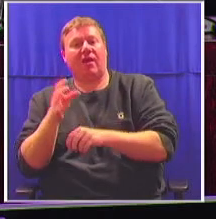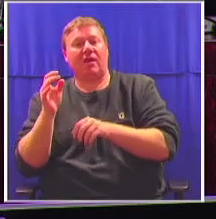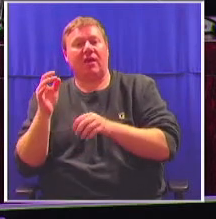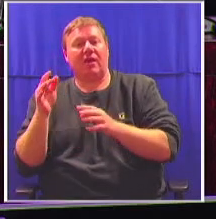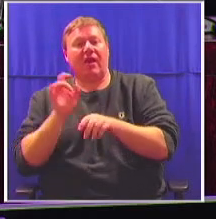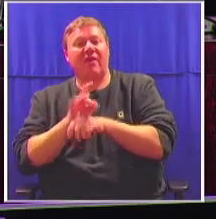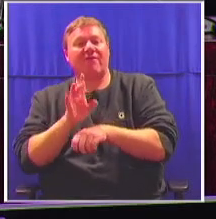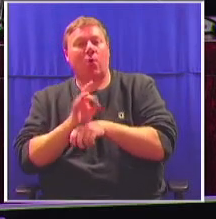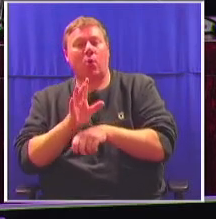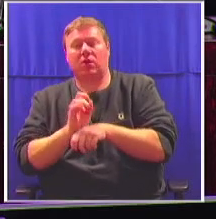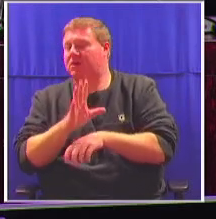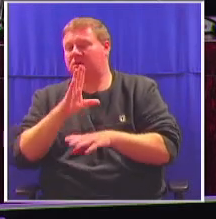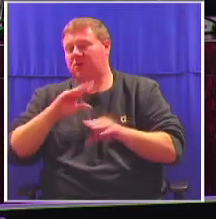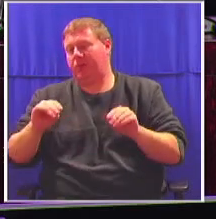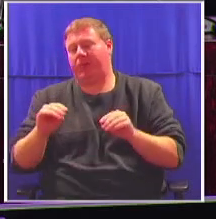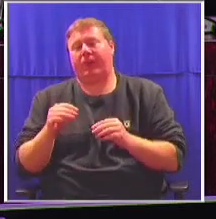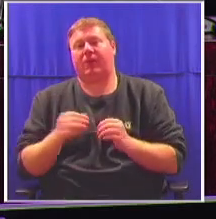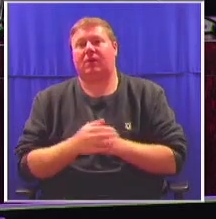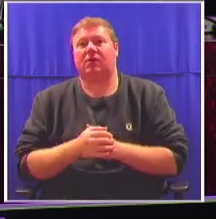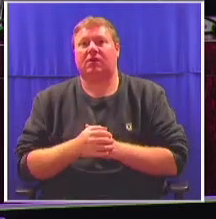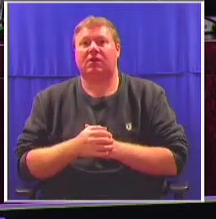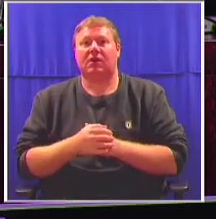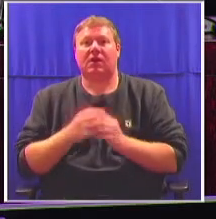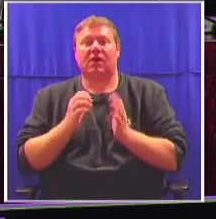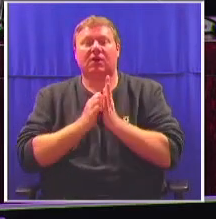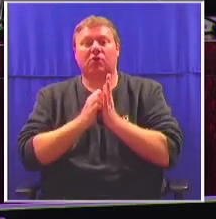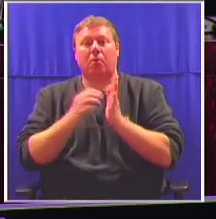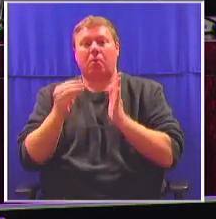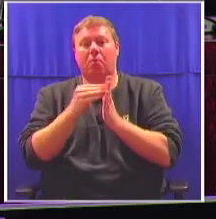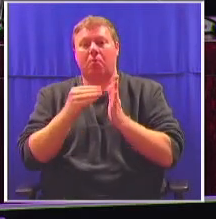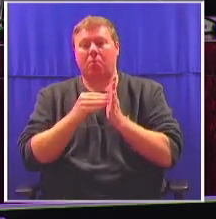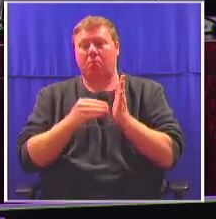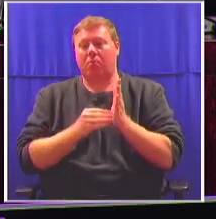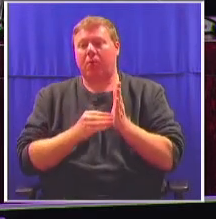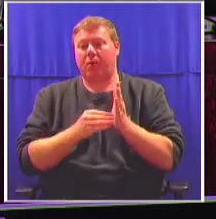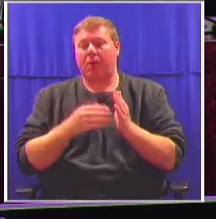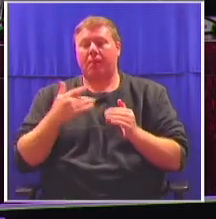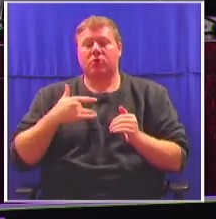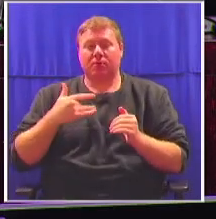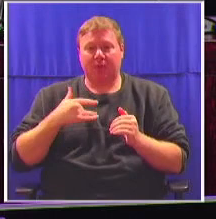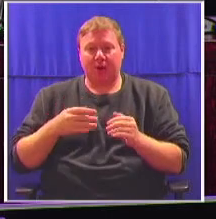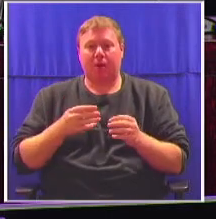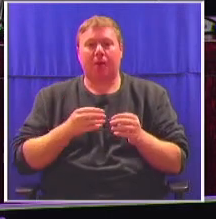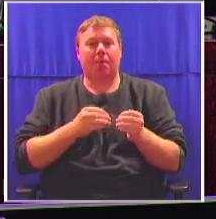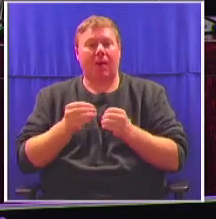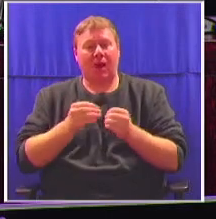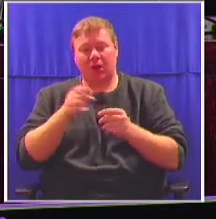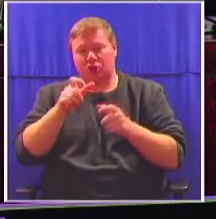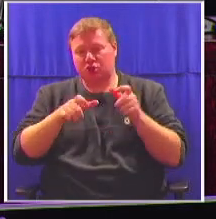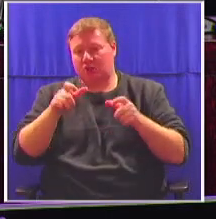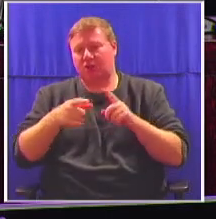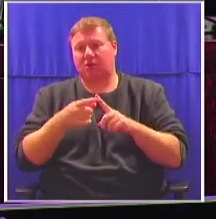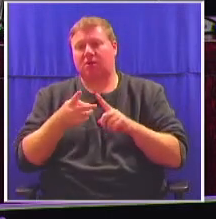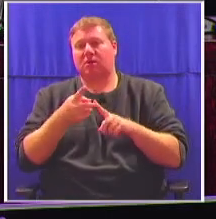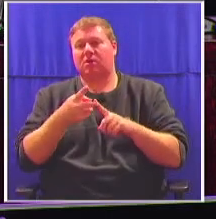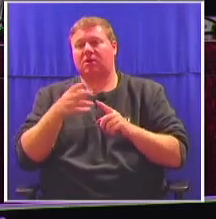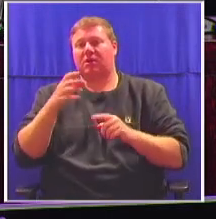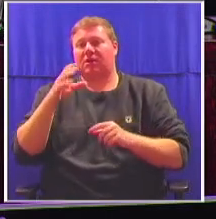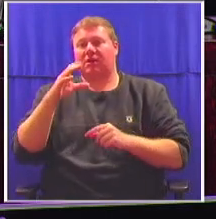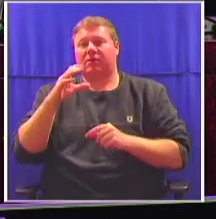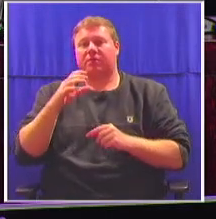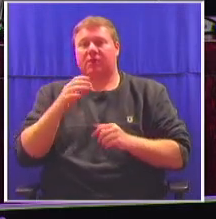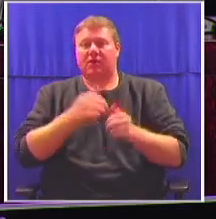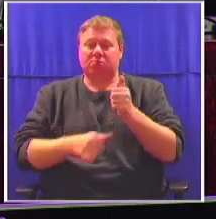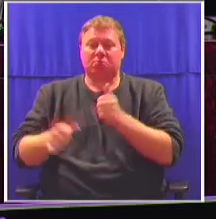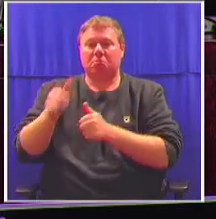appointment process of officials such as municipal managers, as well as chief financial officers